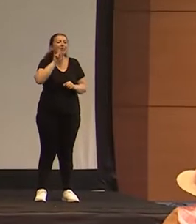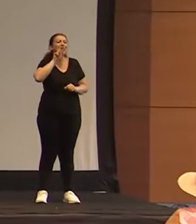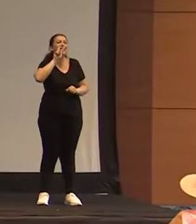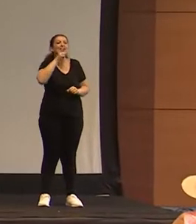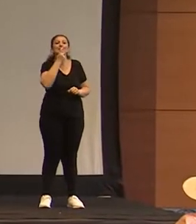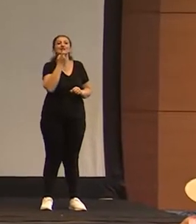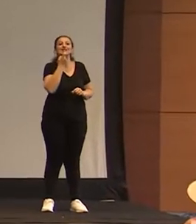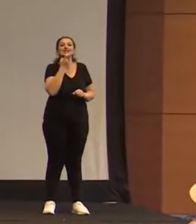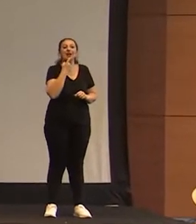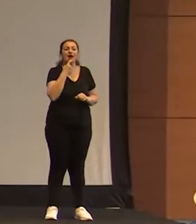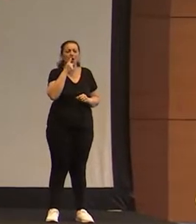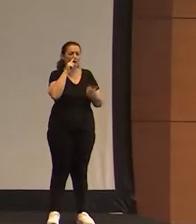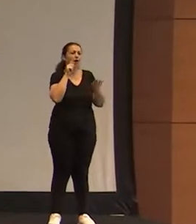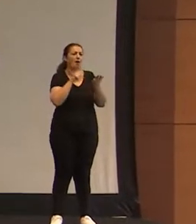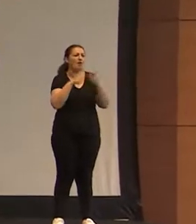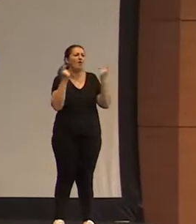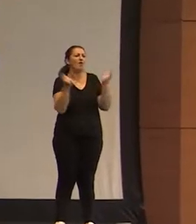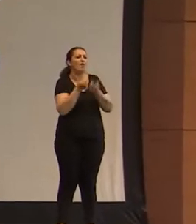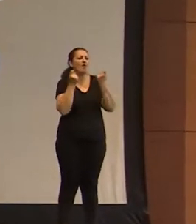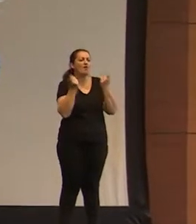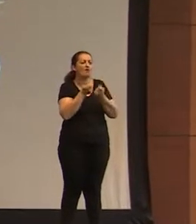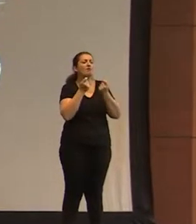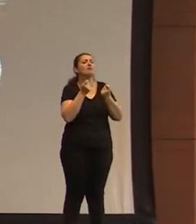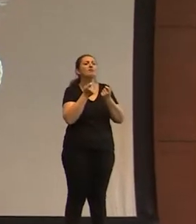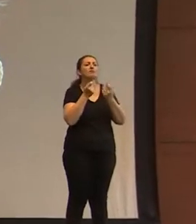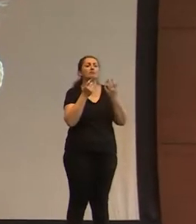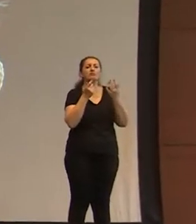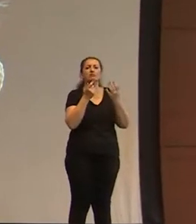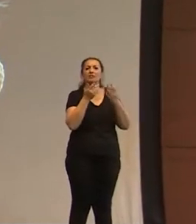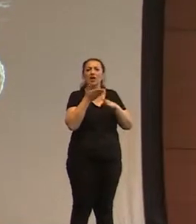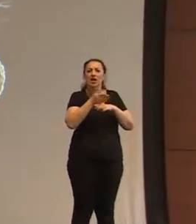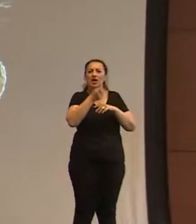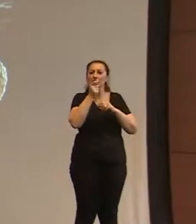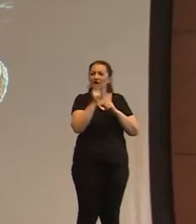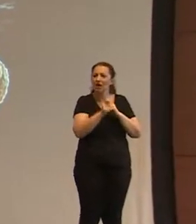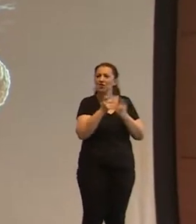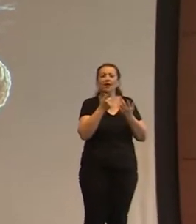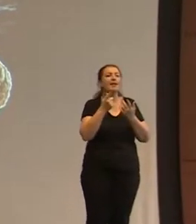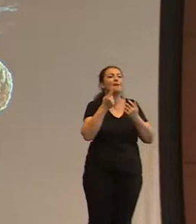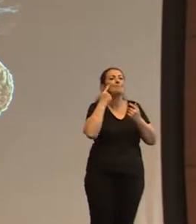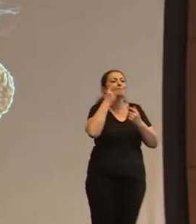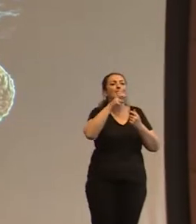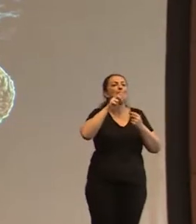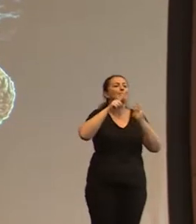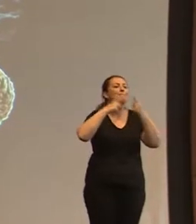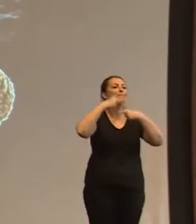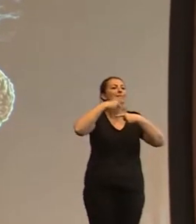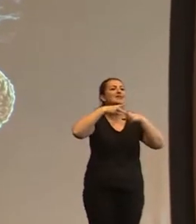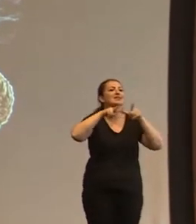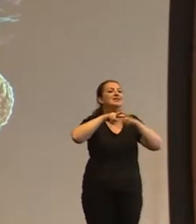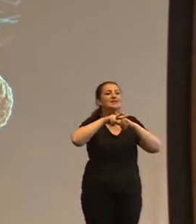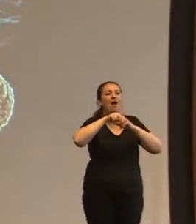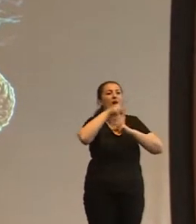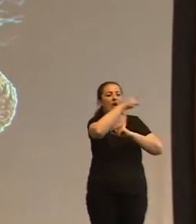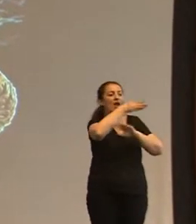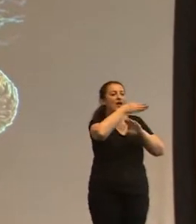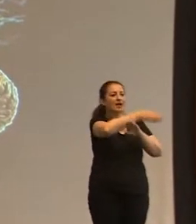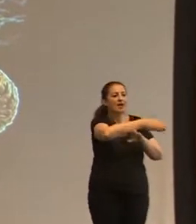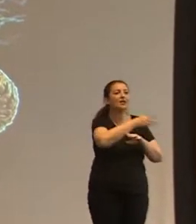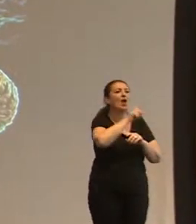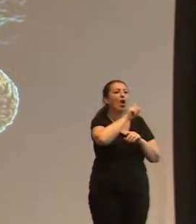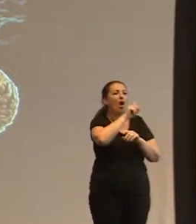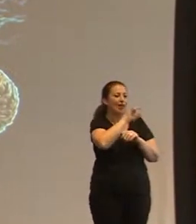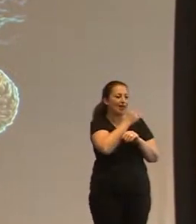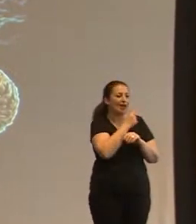and humans believe this for 2000 years until when galileo goes up to the pisa